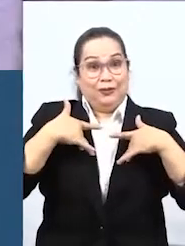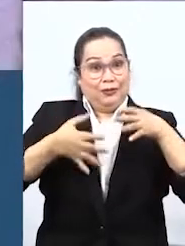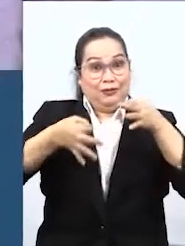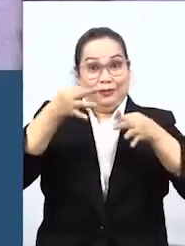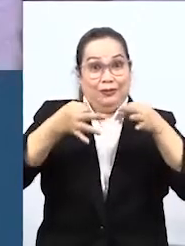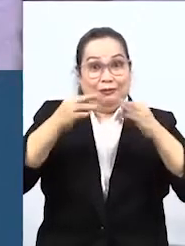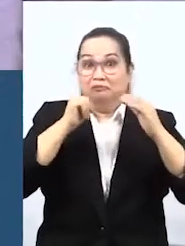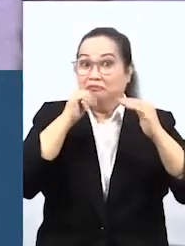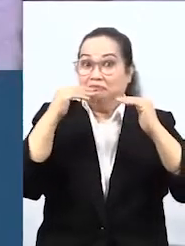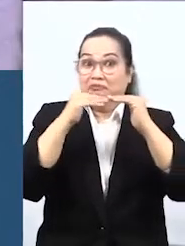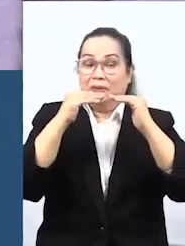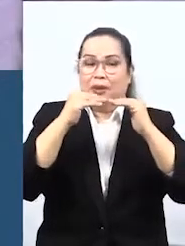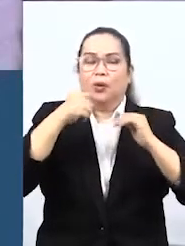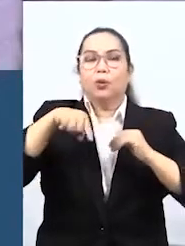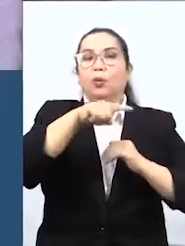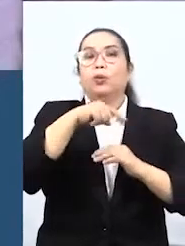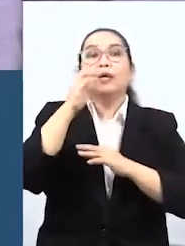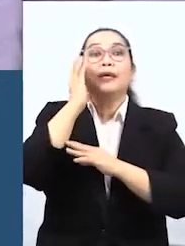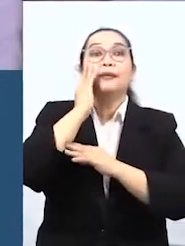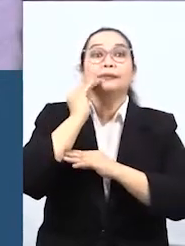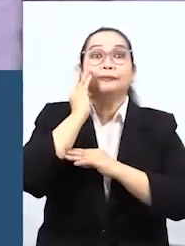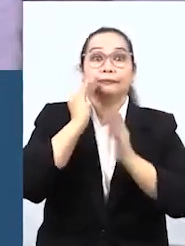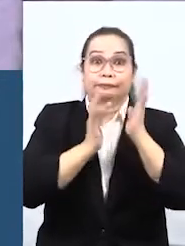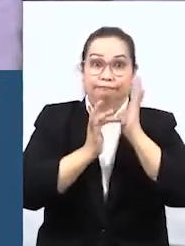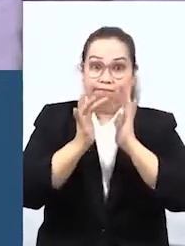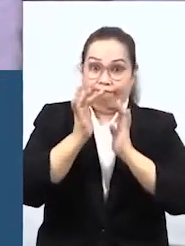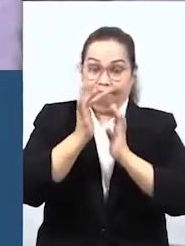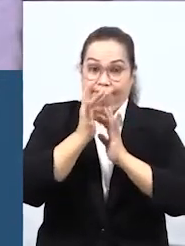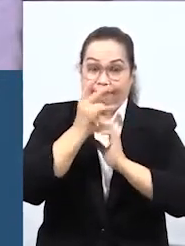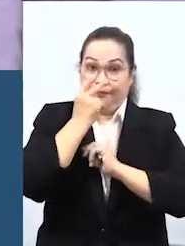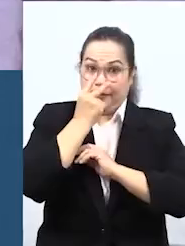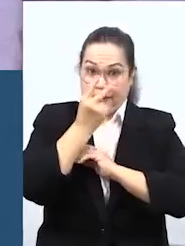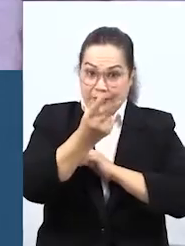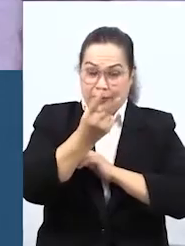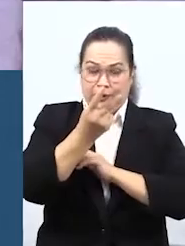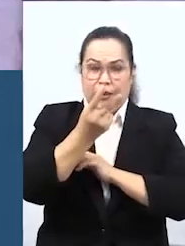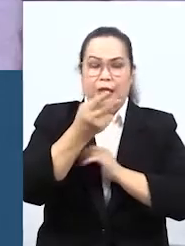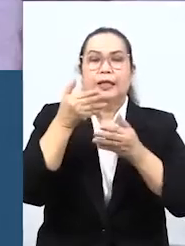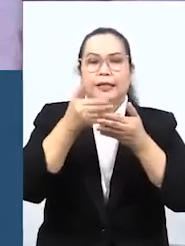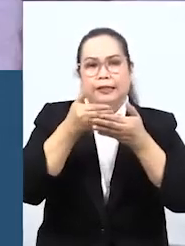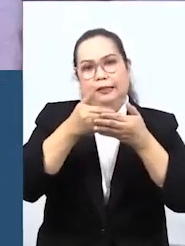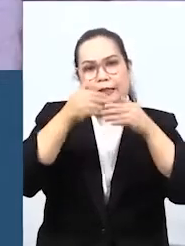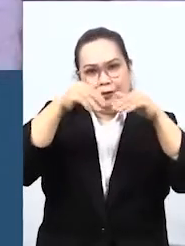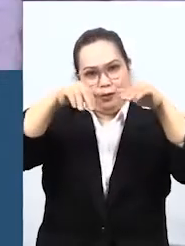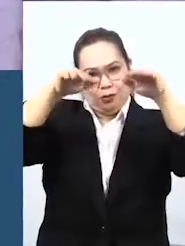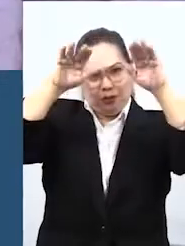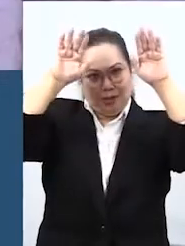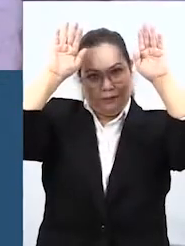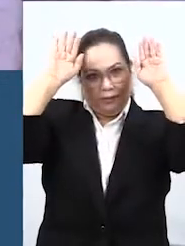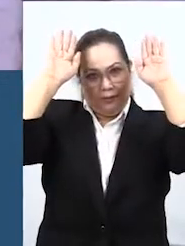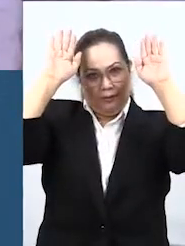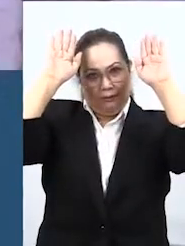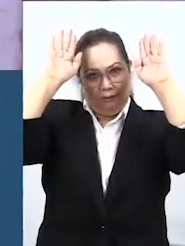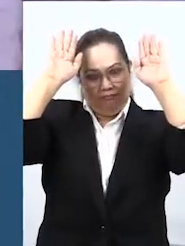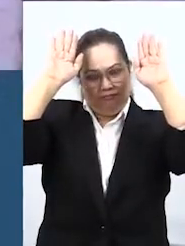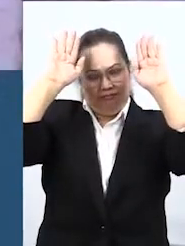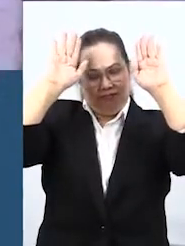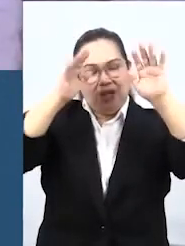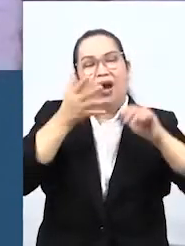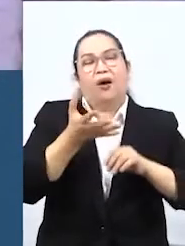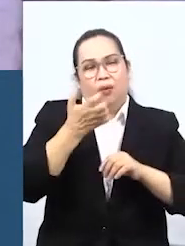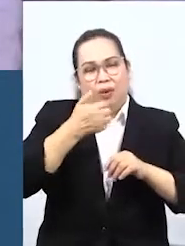unfairness that we go through Jesus knew that we will be prone to giving up yung parang